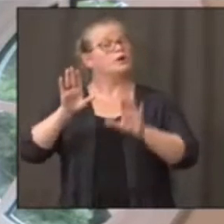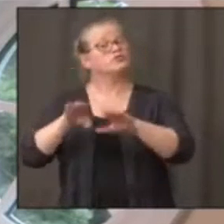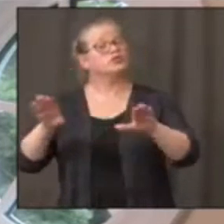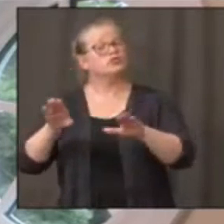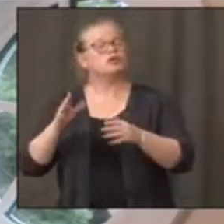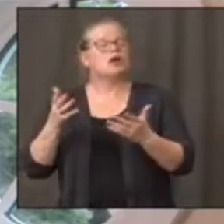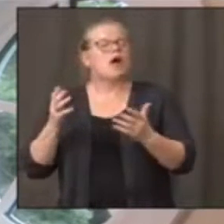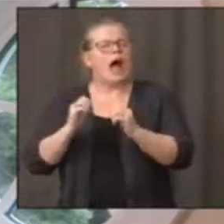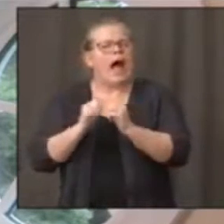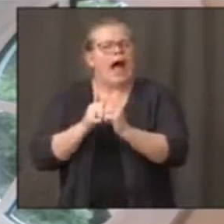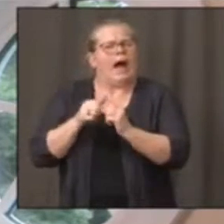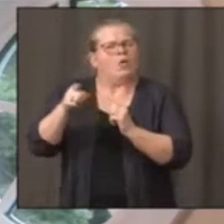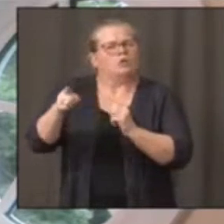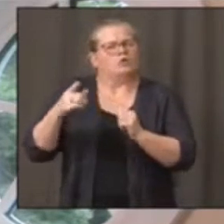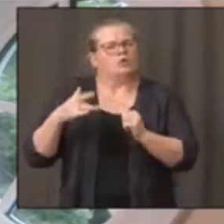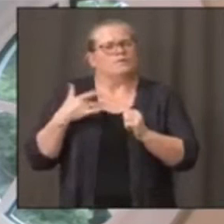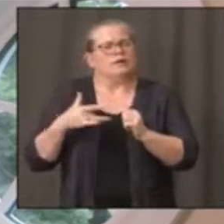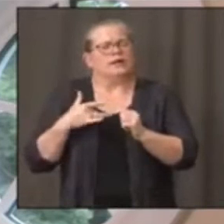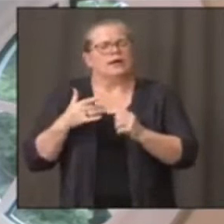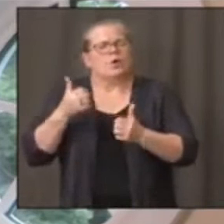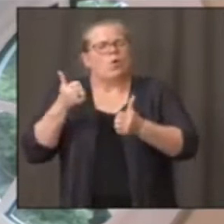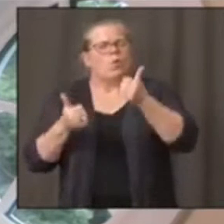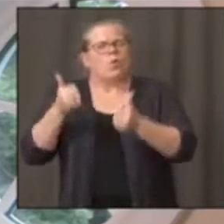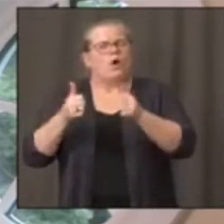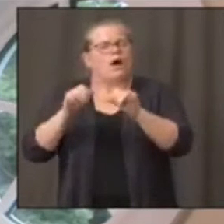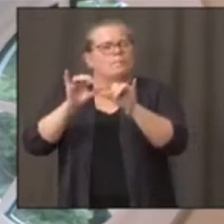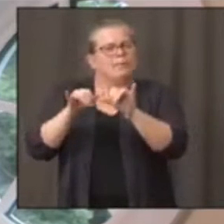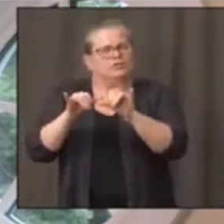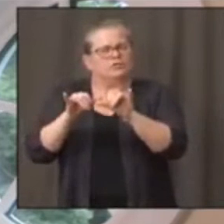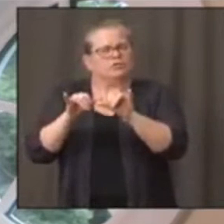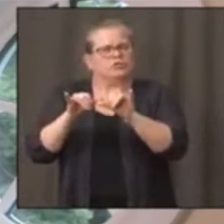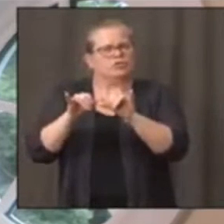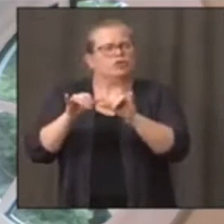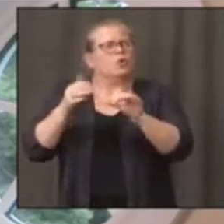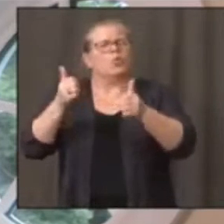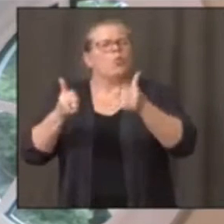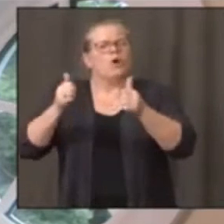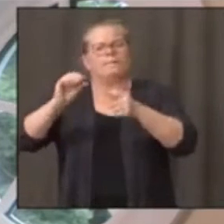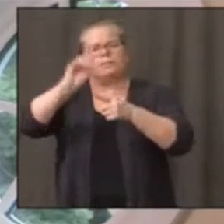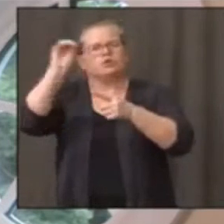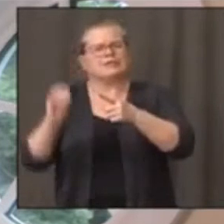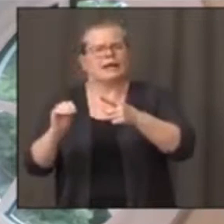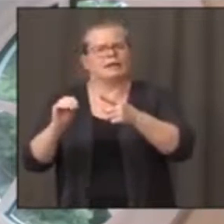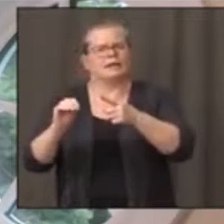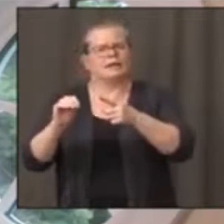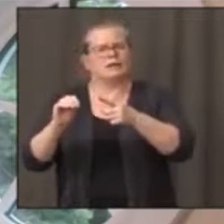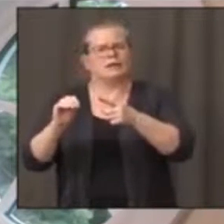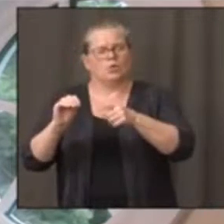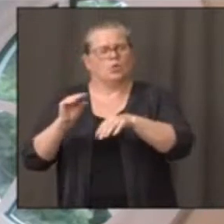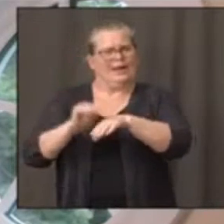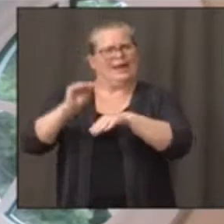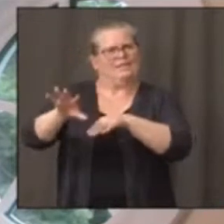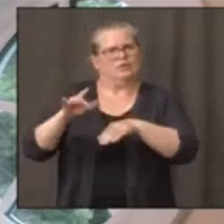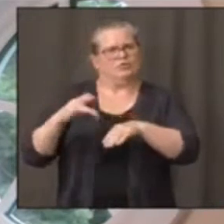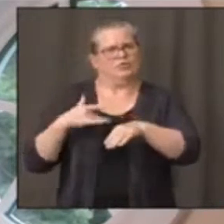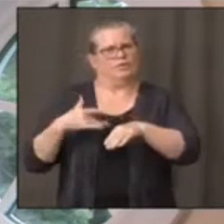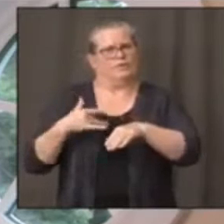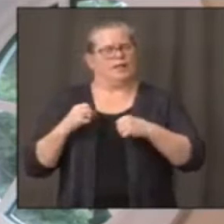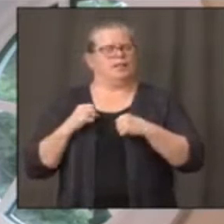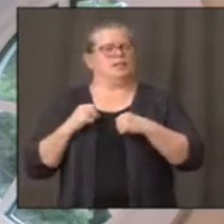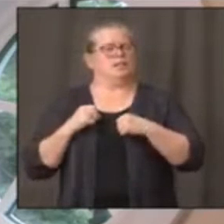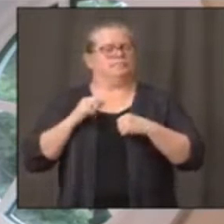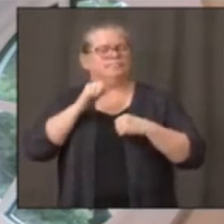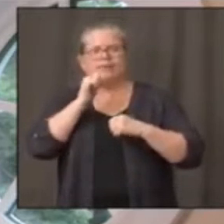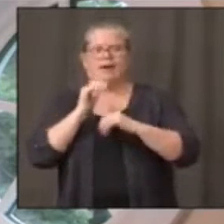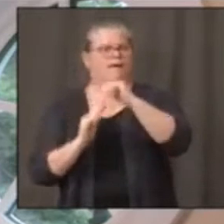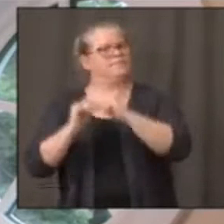being in public school right now, and I'm either going to pull them or I'm going to advise the local school board to go to, options,